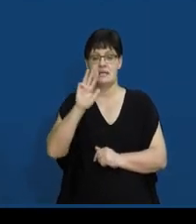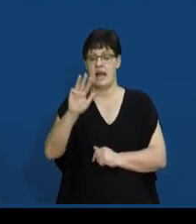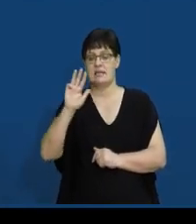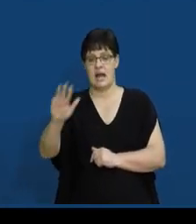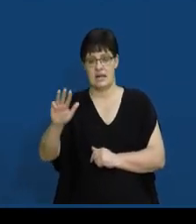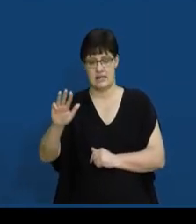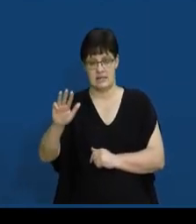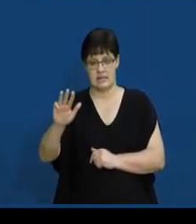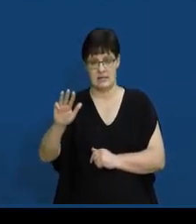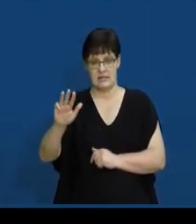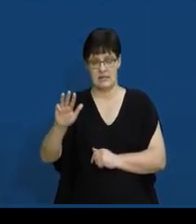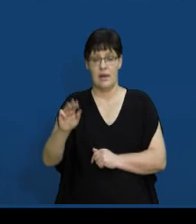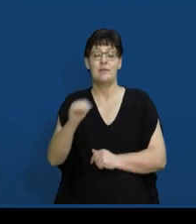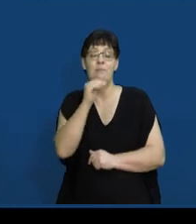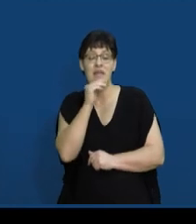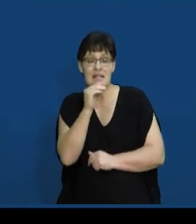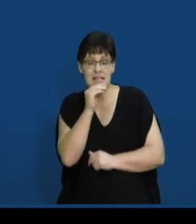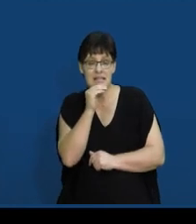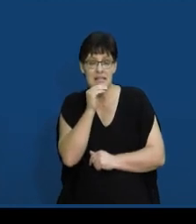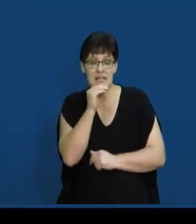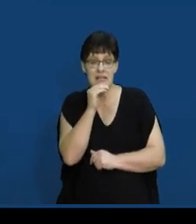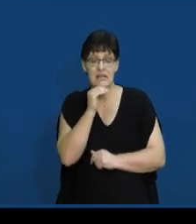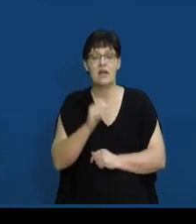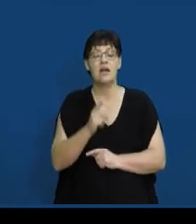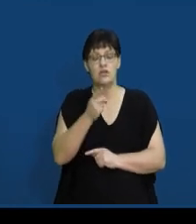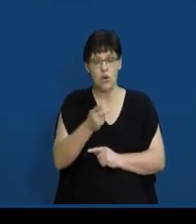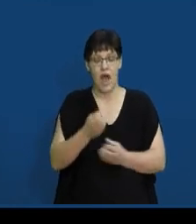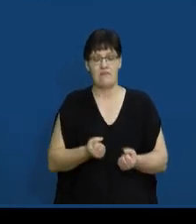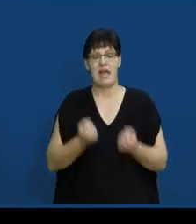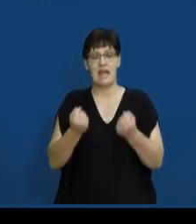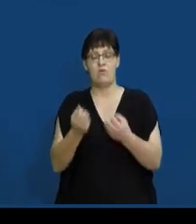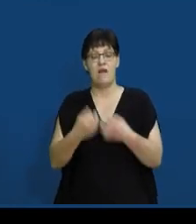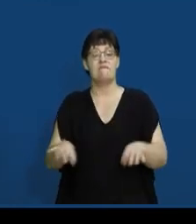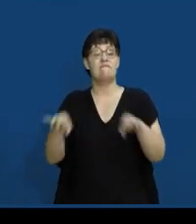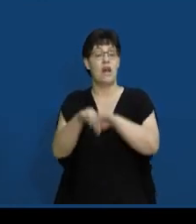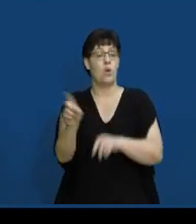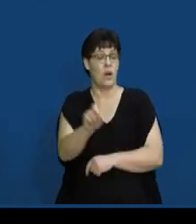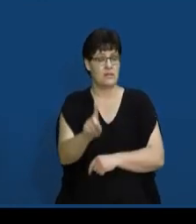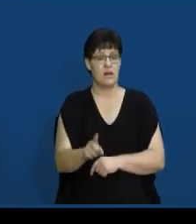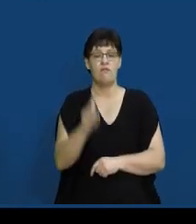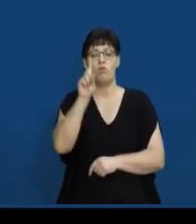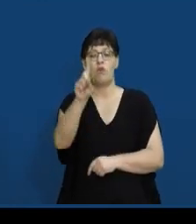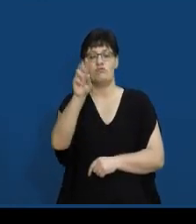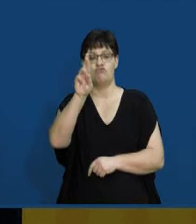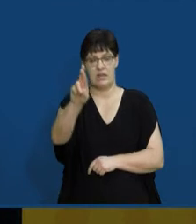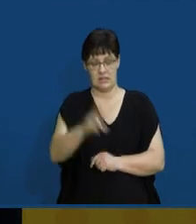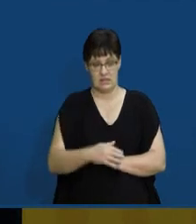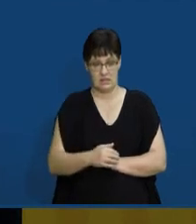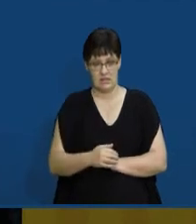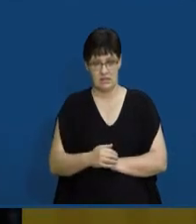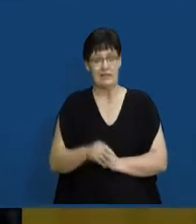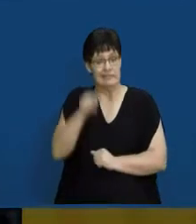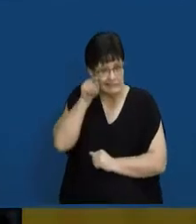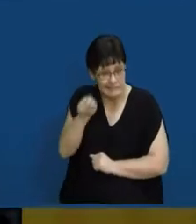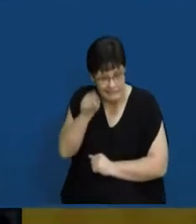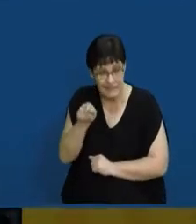499,999 Rand, thereby giving you a carrying value of 1 Rand. This is where